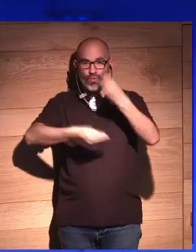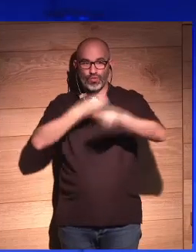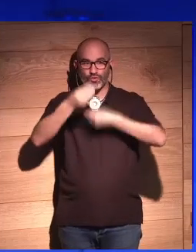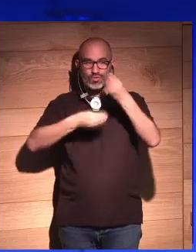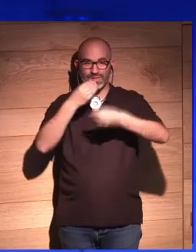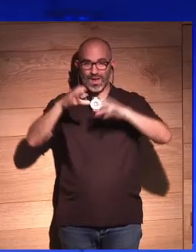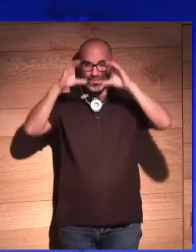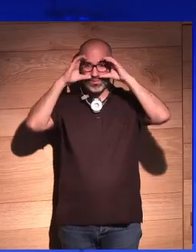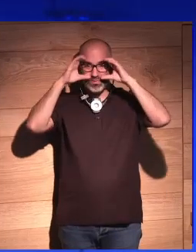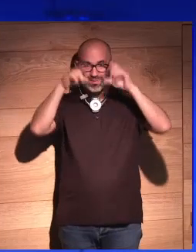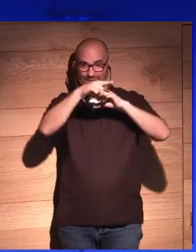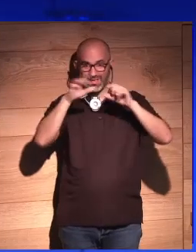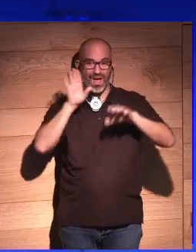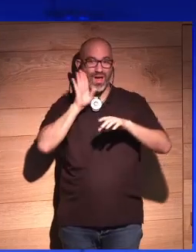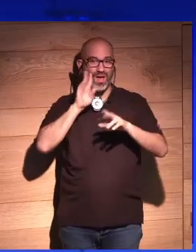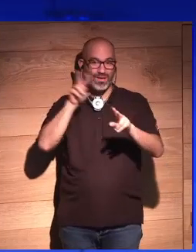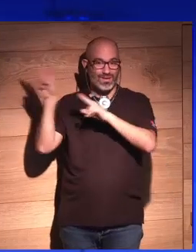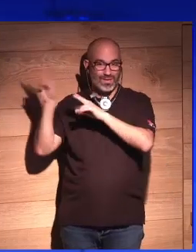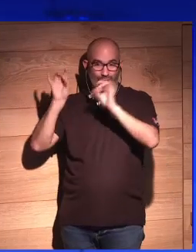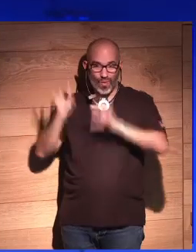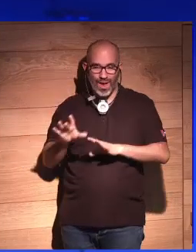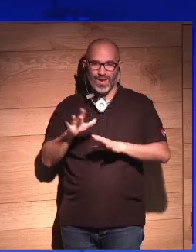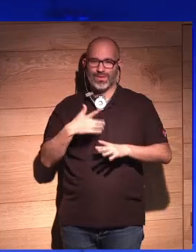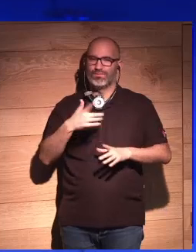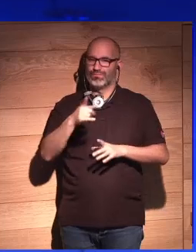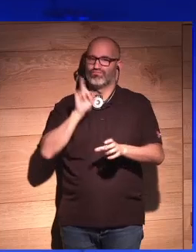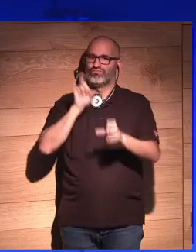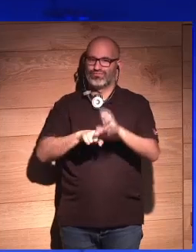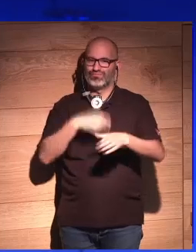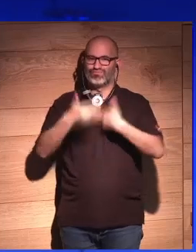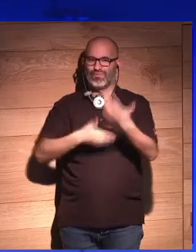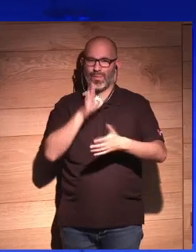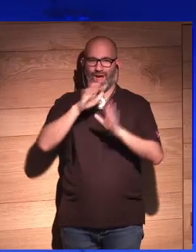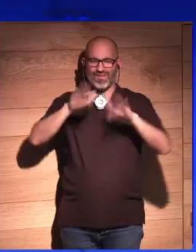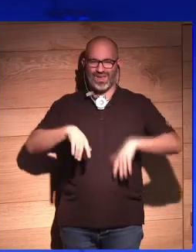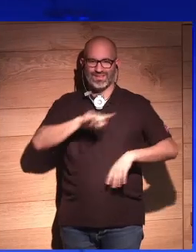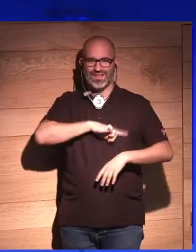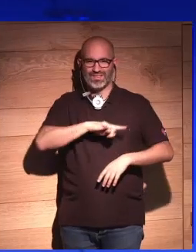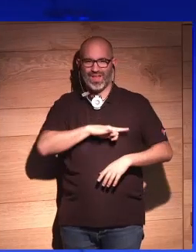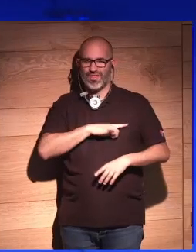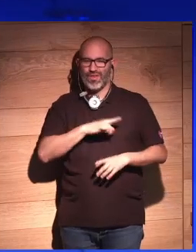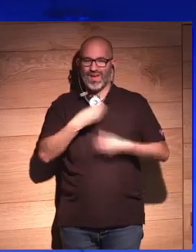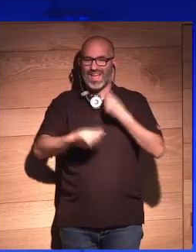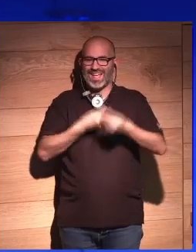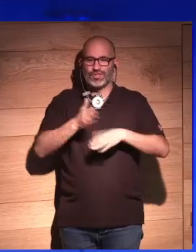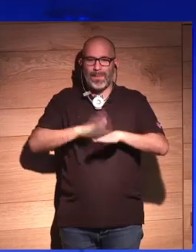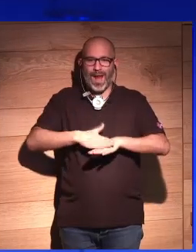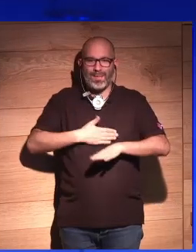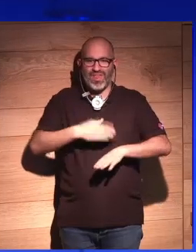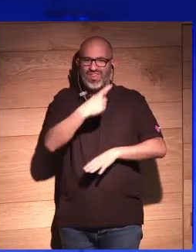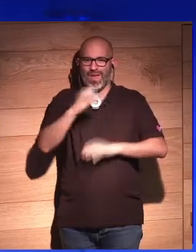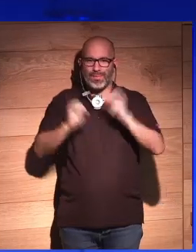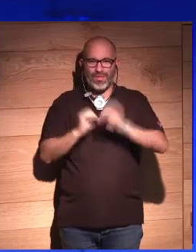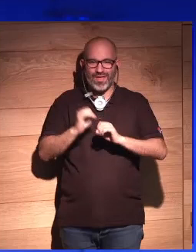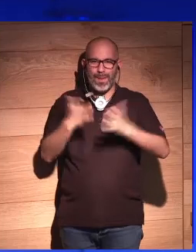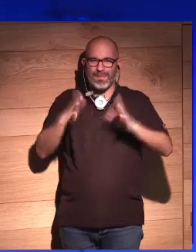because there's a fullness, a feeling of fullness something that is specially for you, but it doesn't take you out from the world.